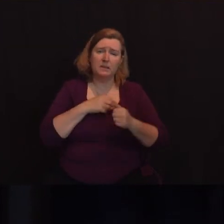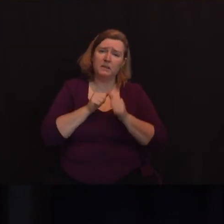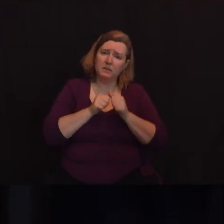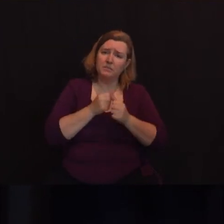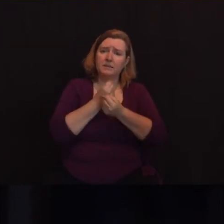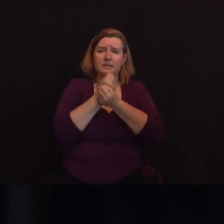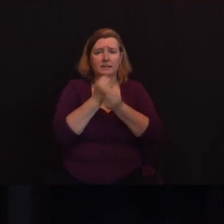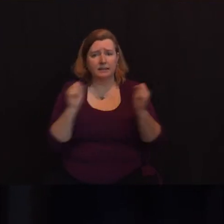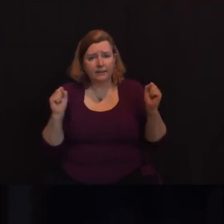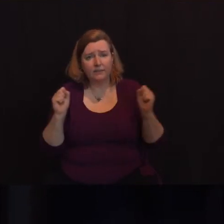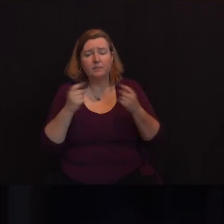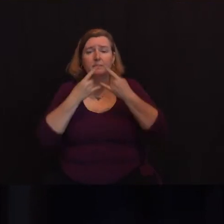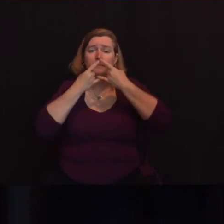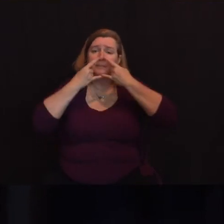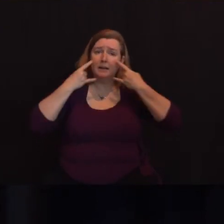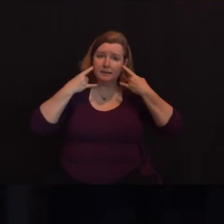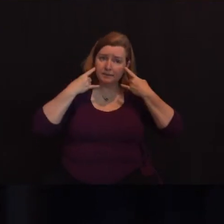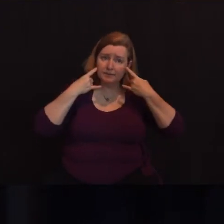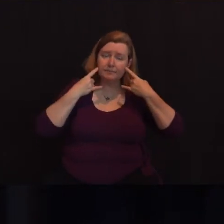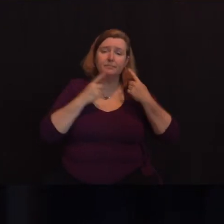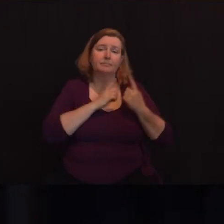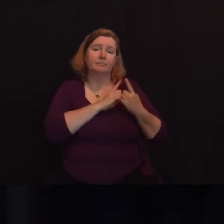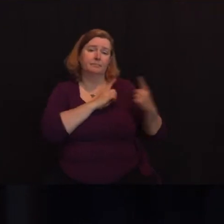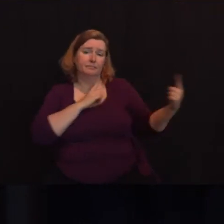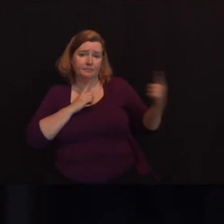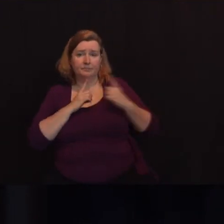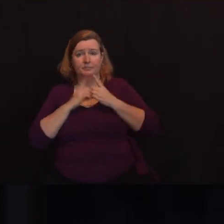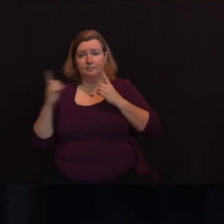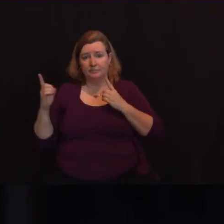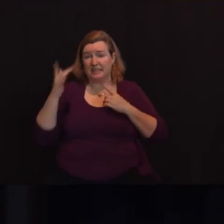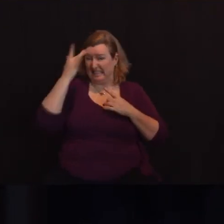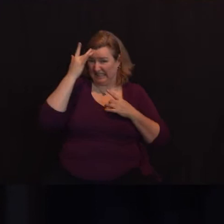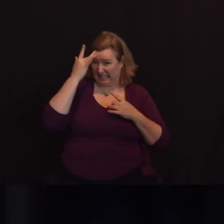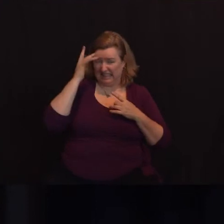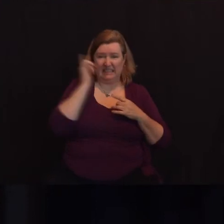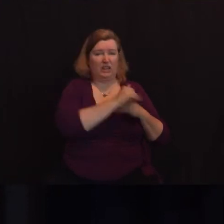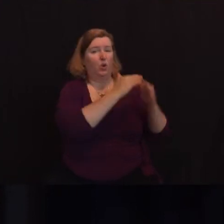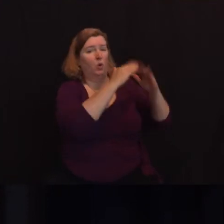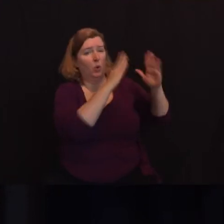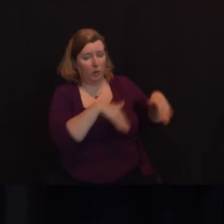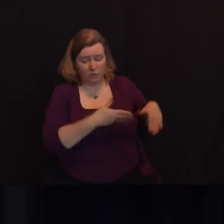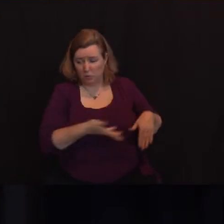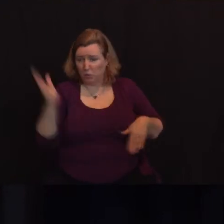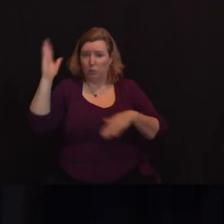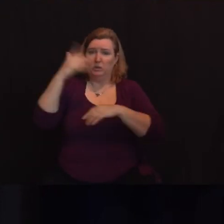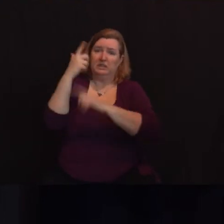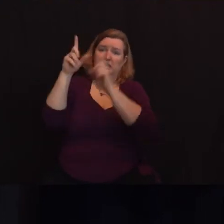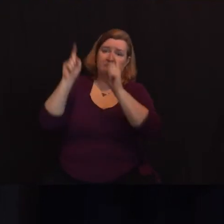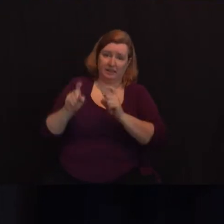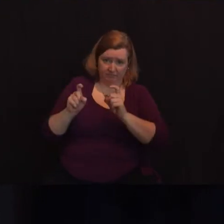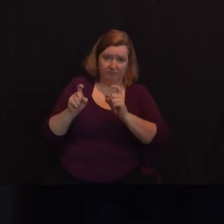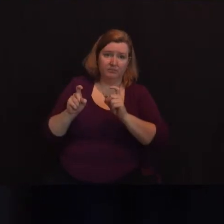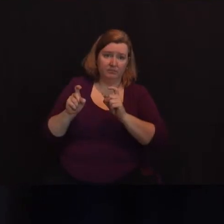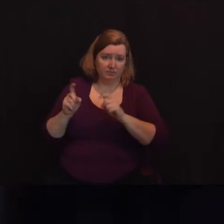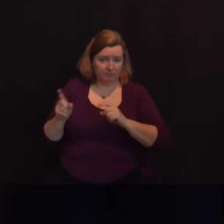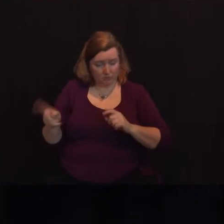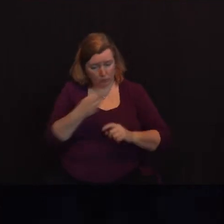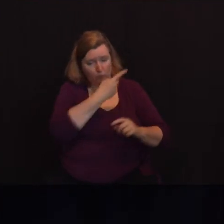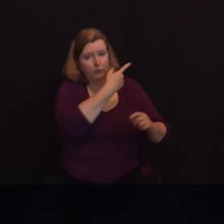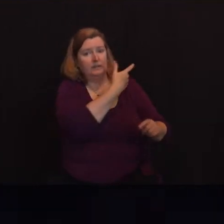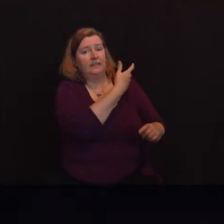up, physically distance, stay home when you're sick, get tested, and to everyone, let's get vaccinated, New Jersey.